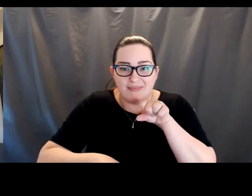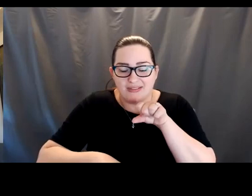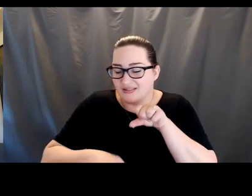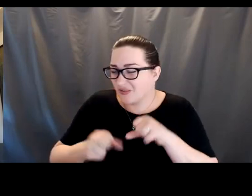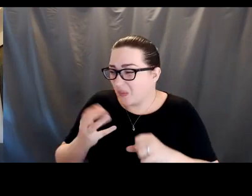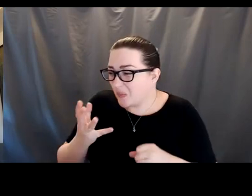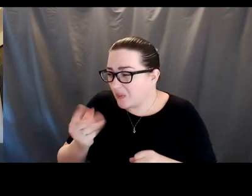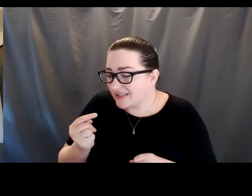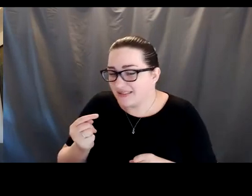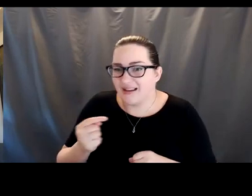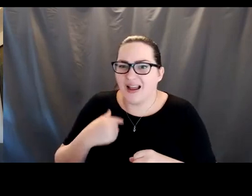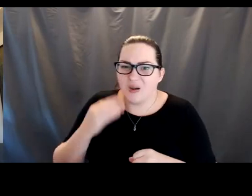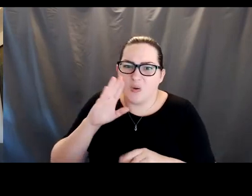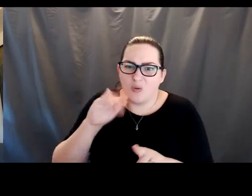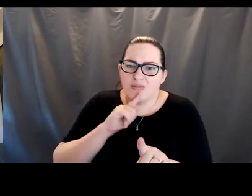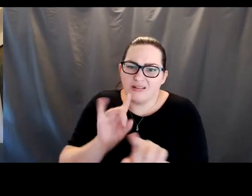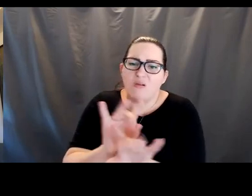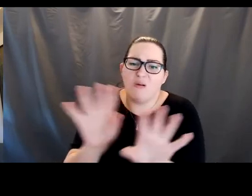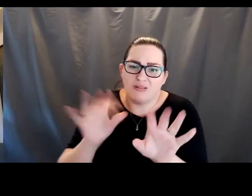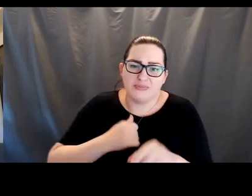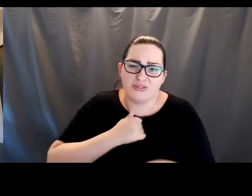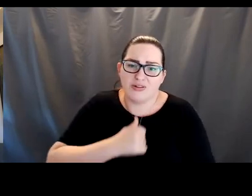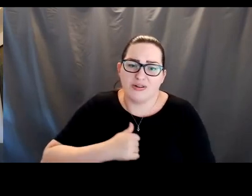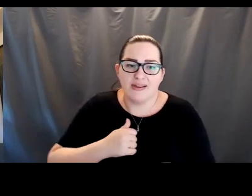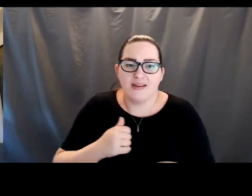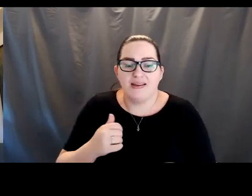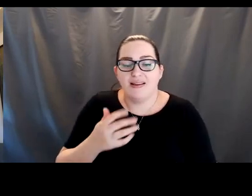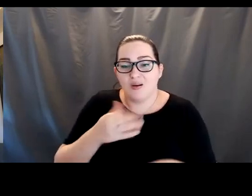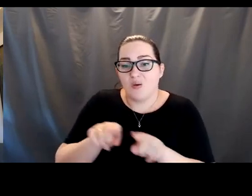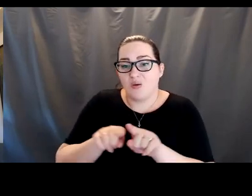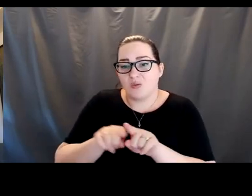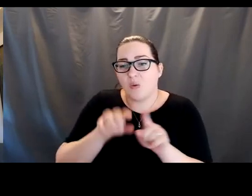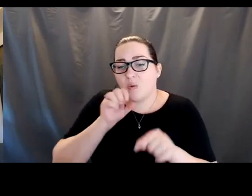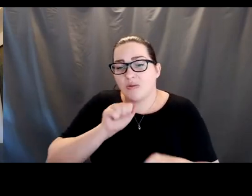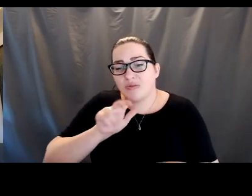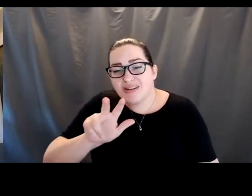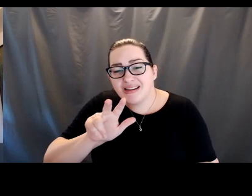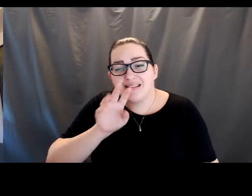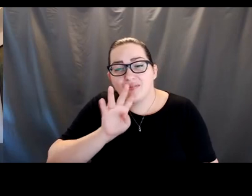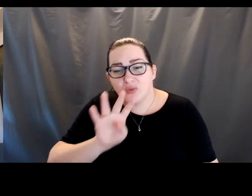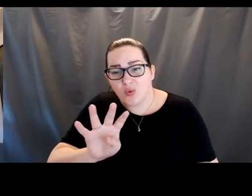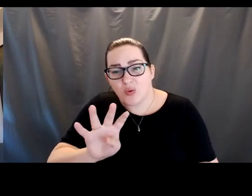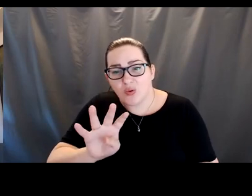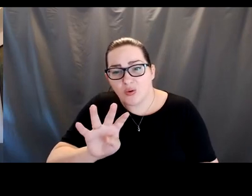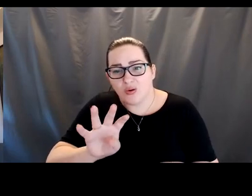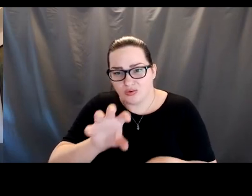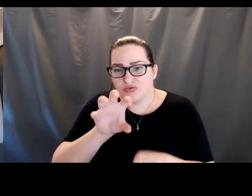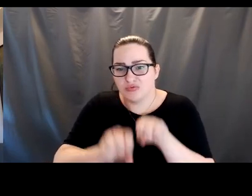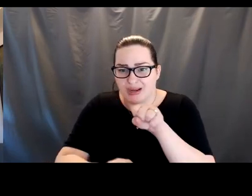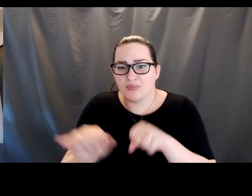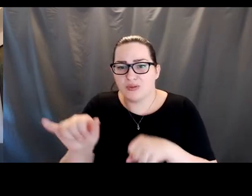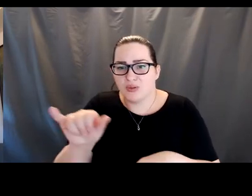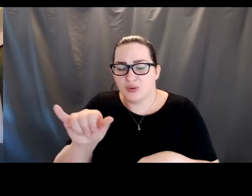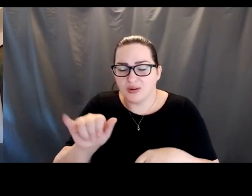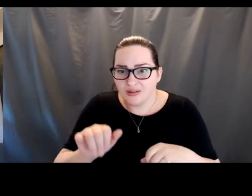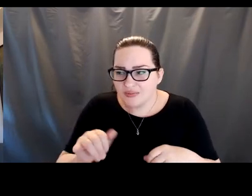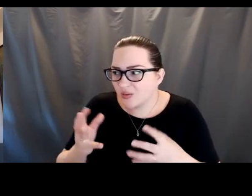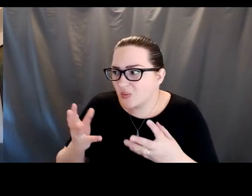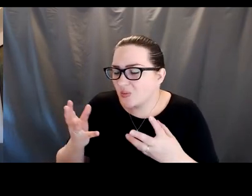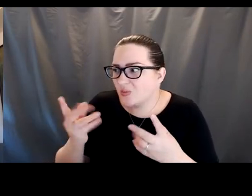She said, I've heard about, I think it's 3 cases of 3 and 4-year-olds. I mean, that's just crazy. I'm sorry, I was